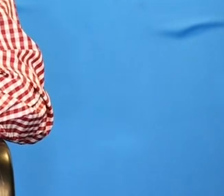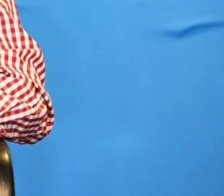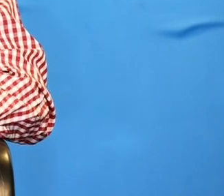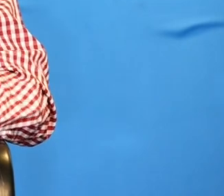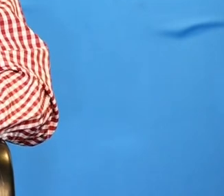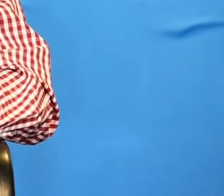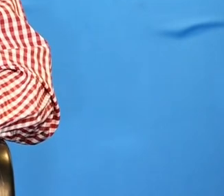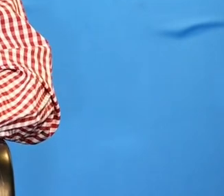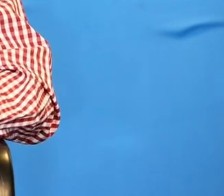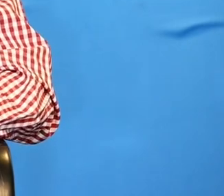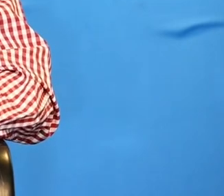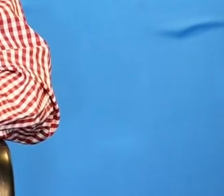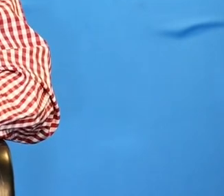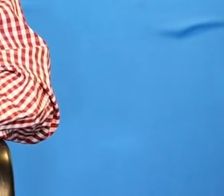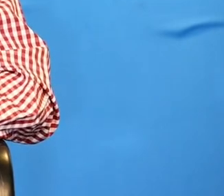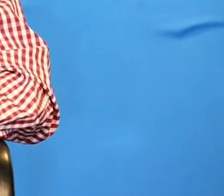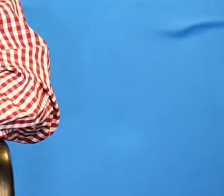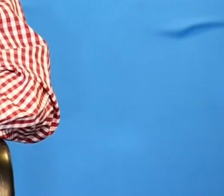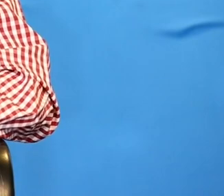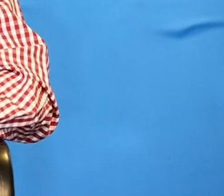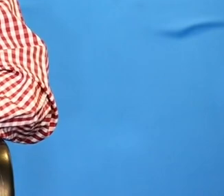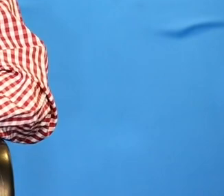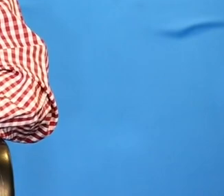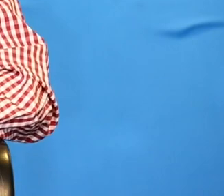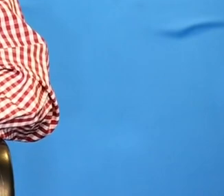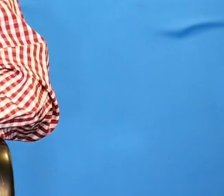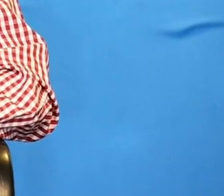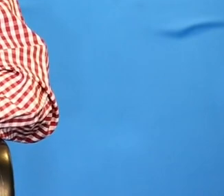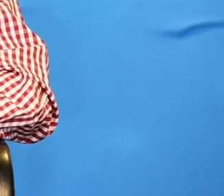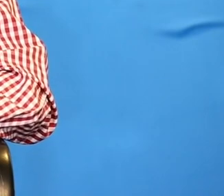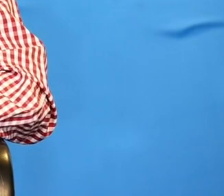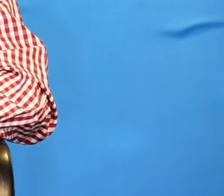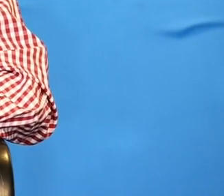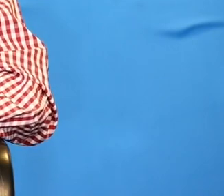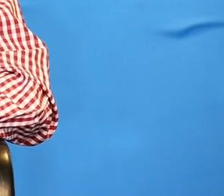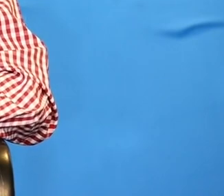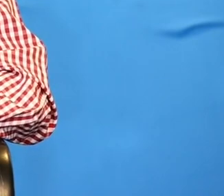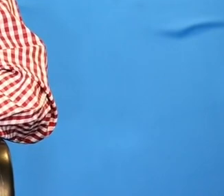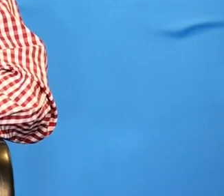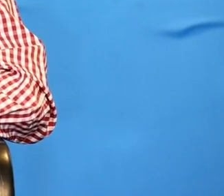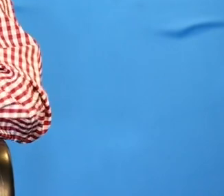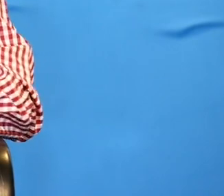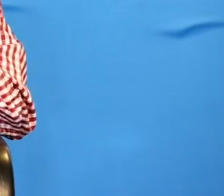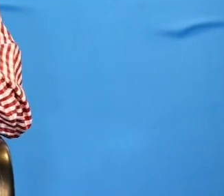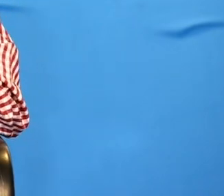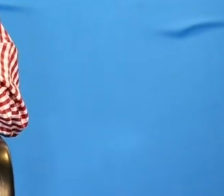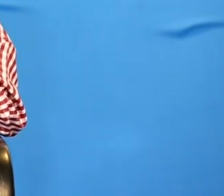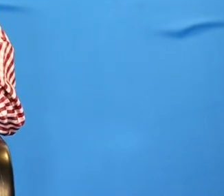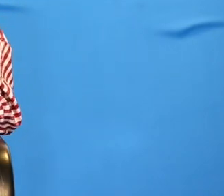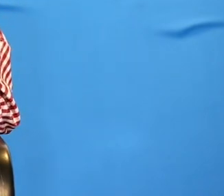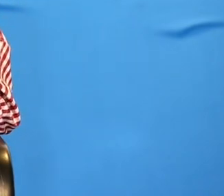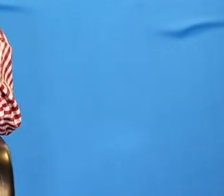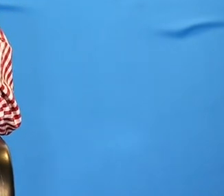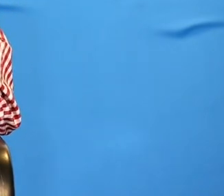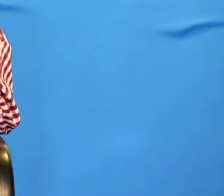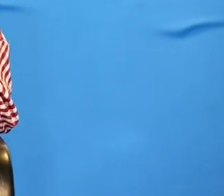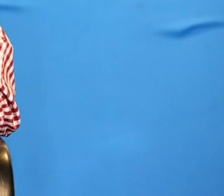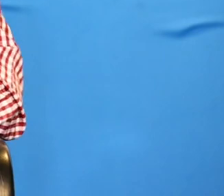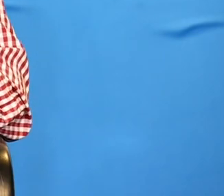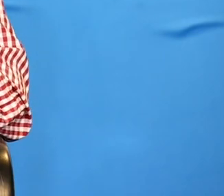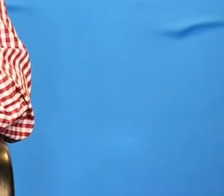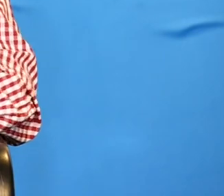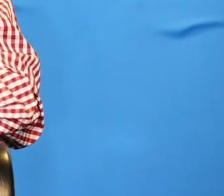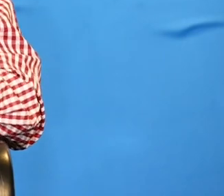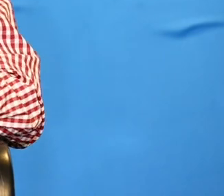prayer that you may have faith like the Israelites to trust in God, even through the situations that we have in life.